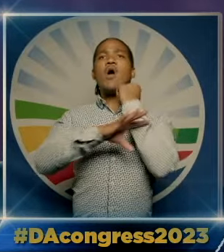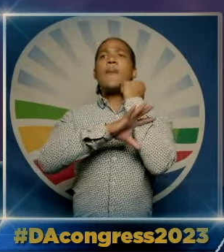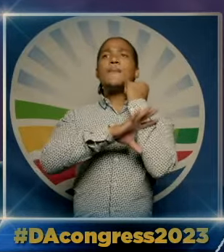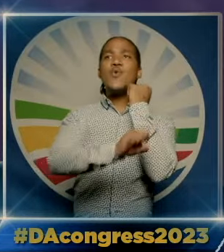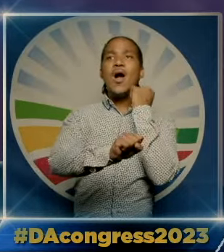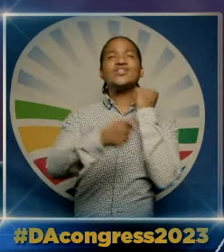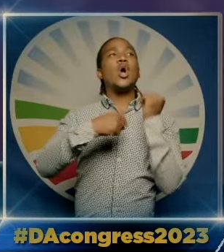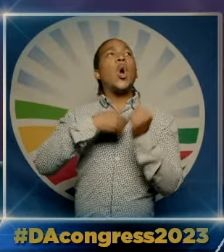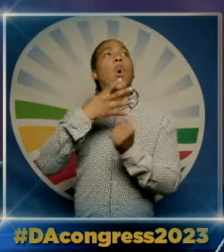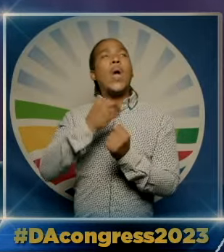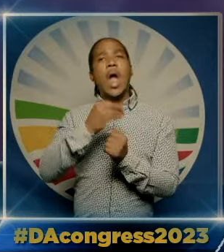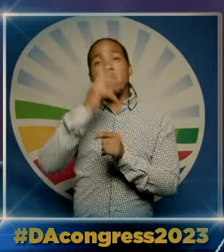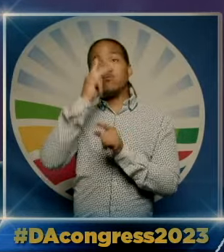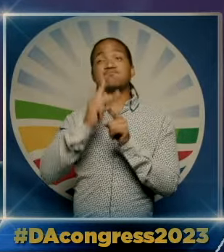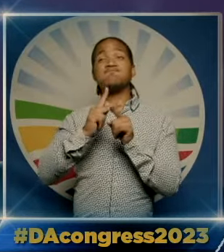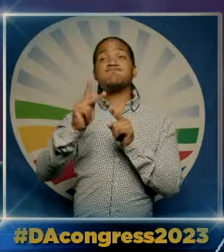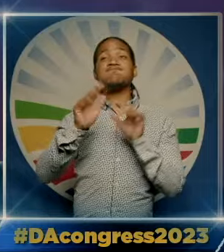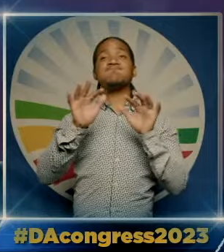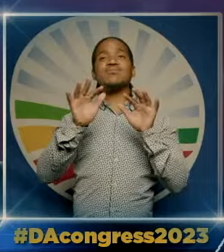have professional party staff.